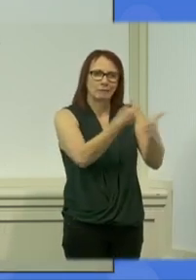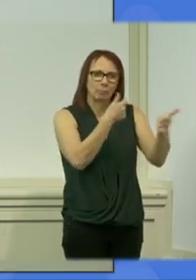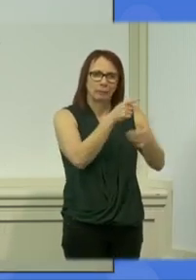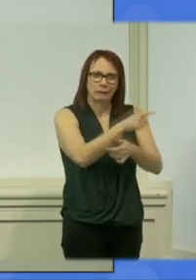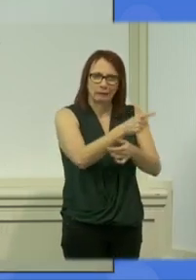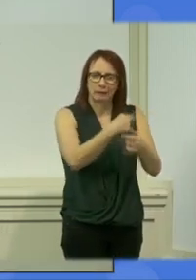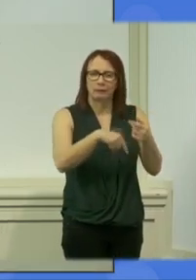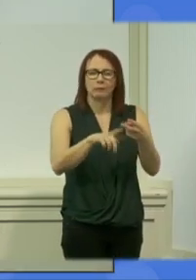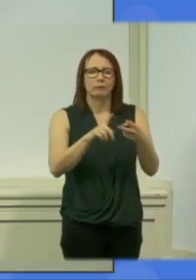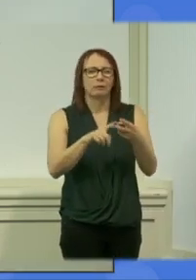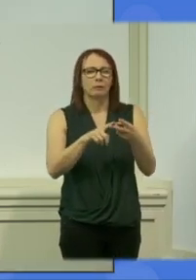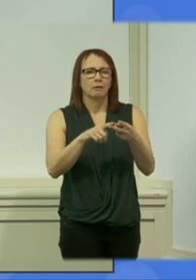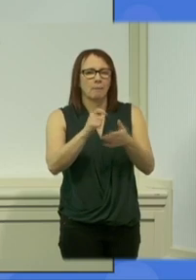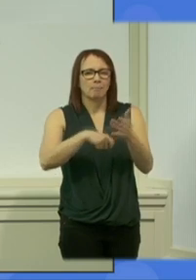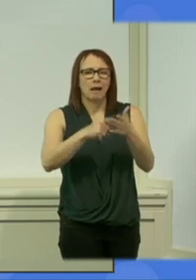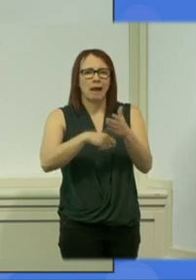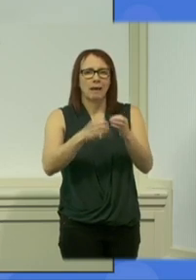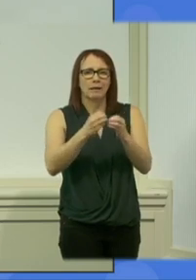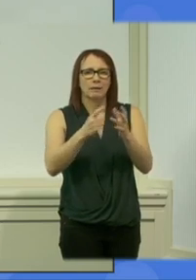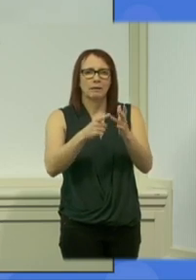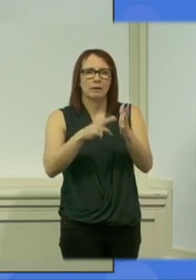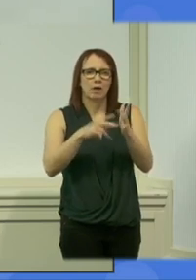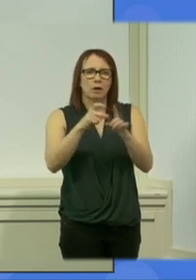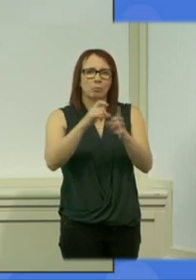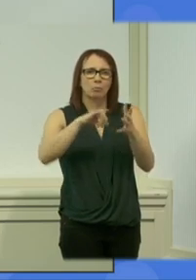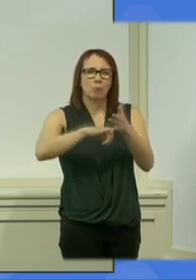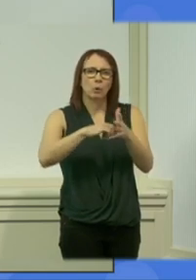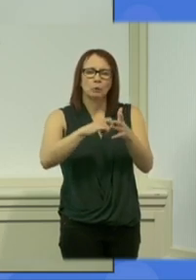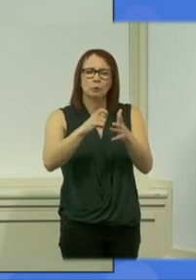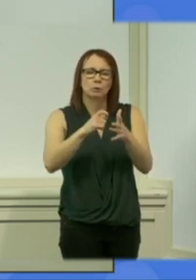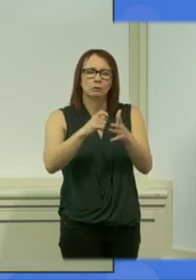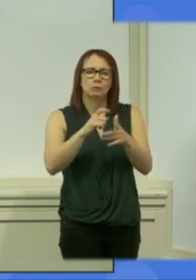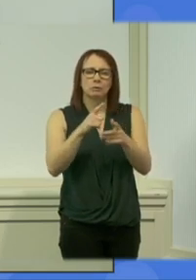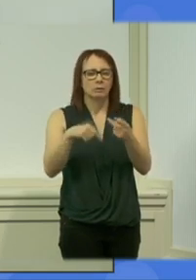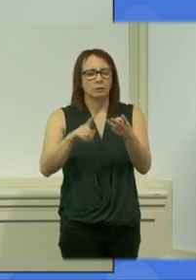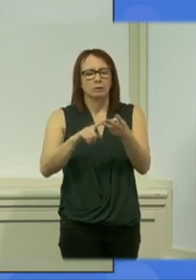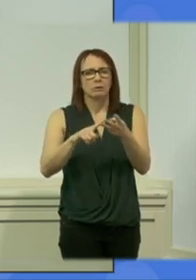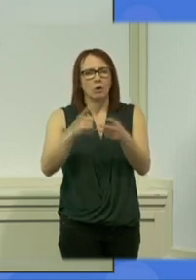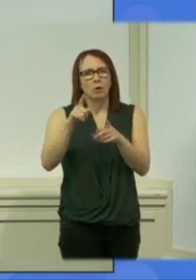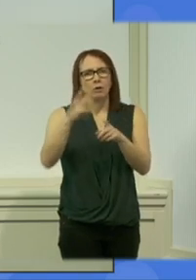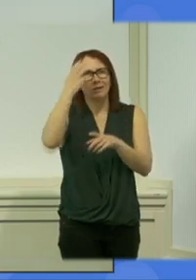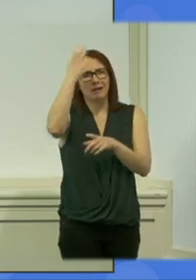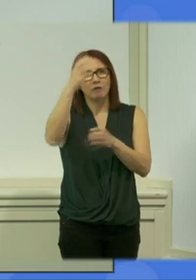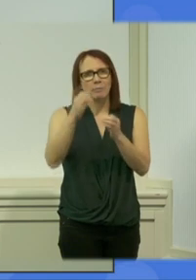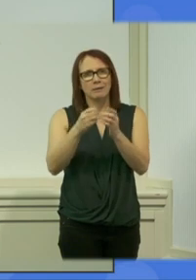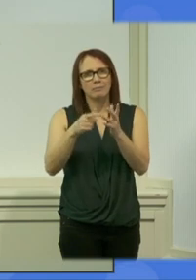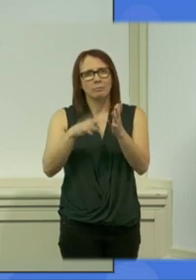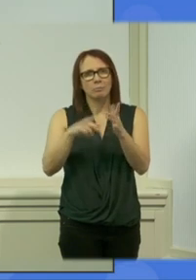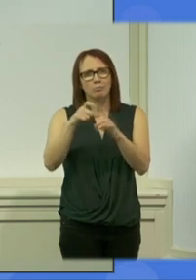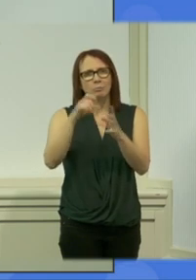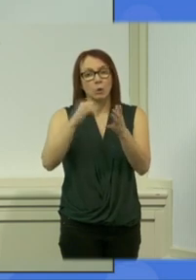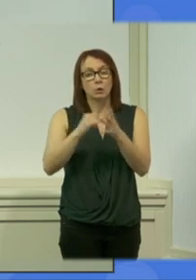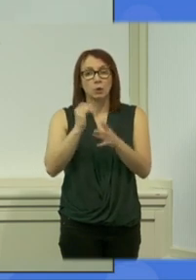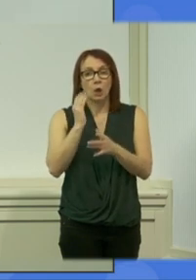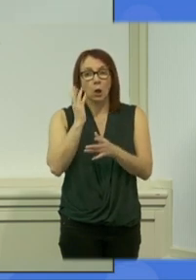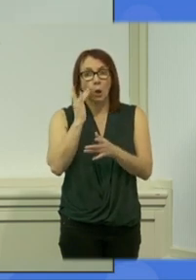some bonds that companies sell, but it will also have government bonds, because when it actually wants to